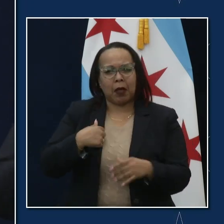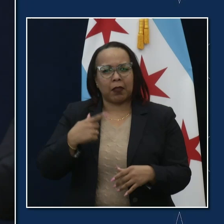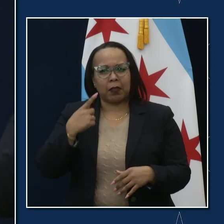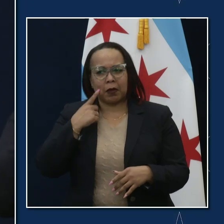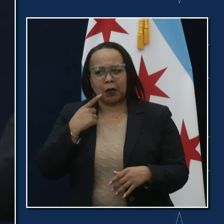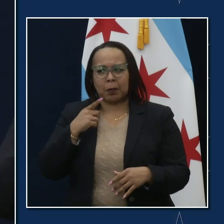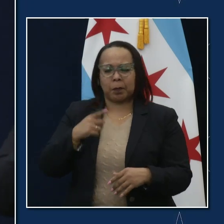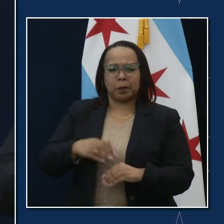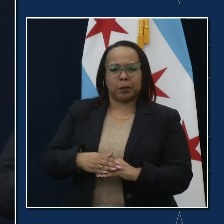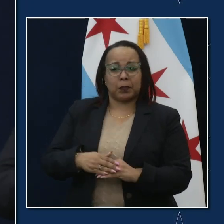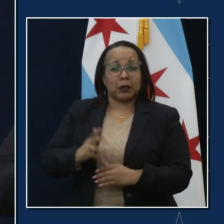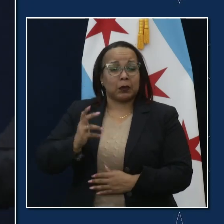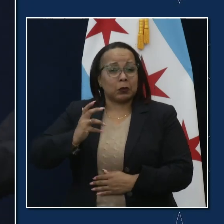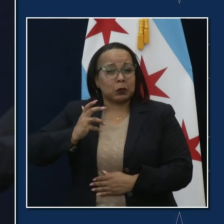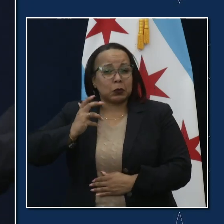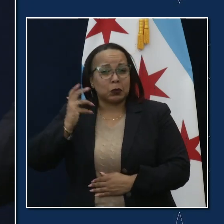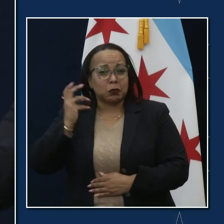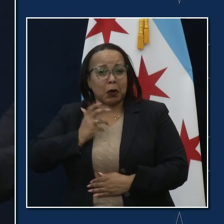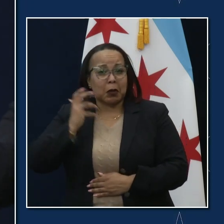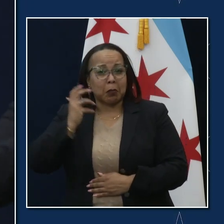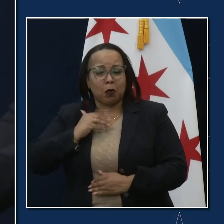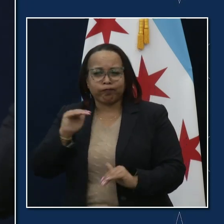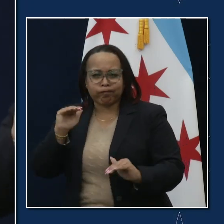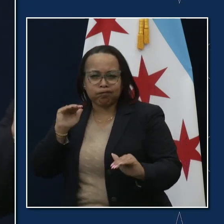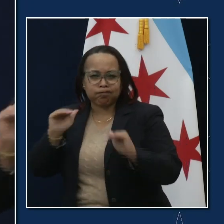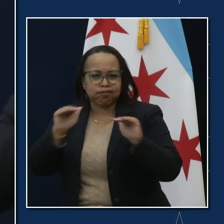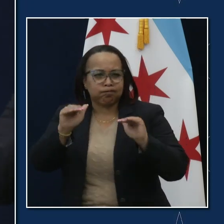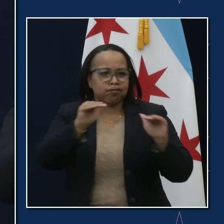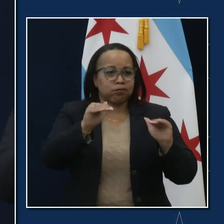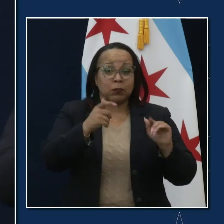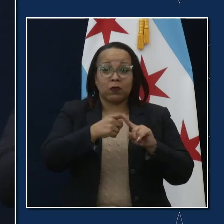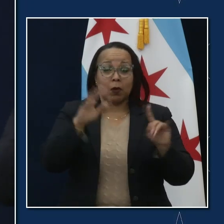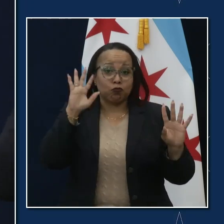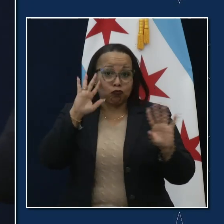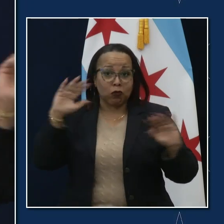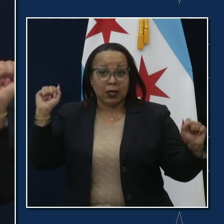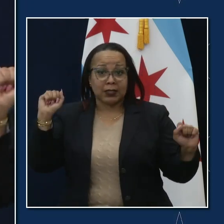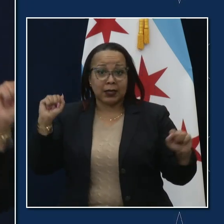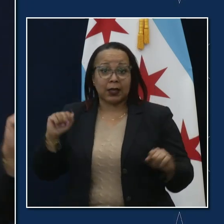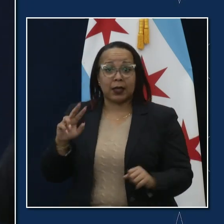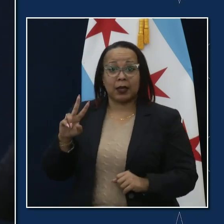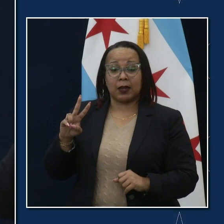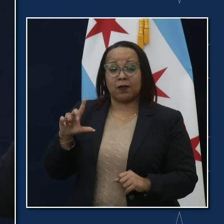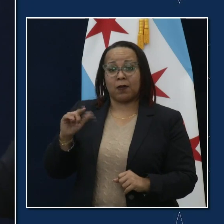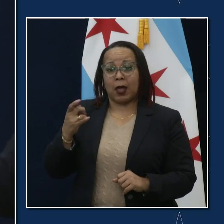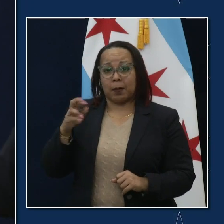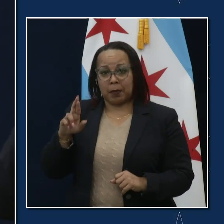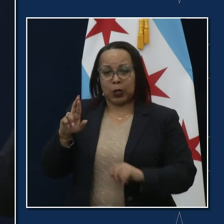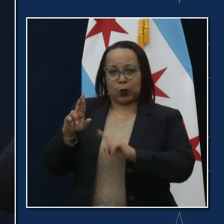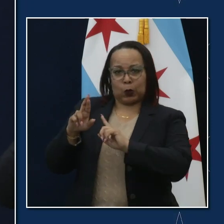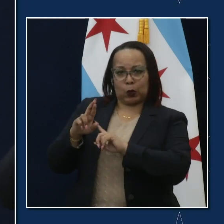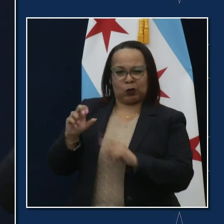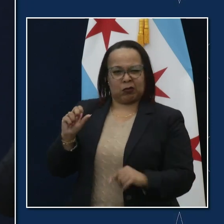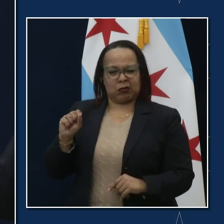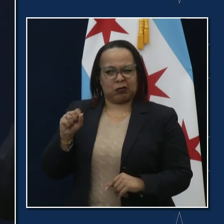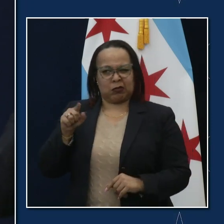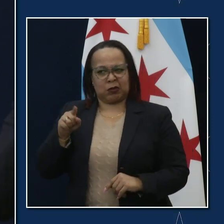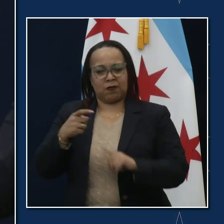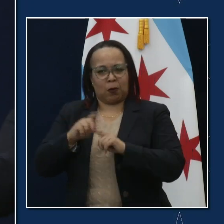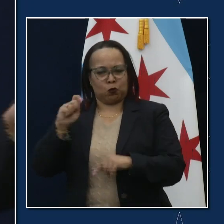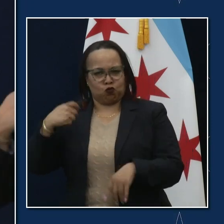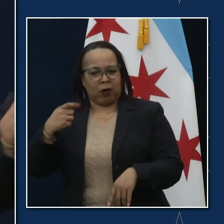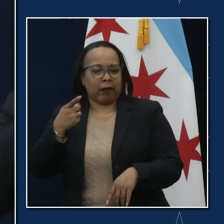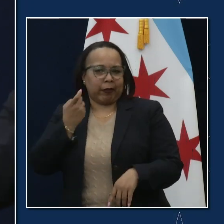a incredible call to action by President Vladimir Zelensky of the